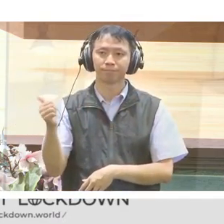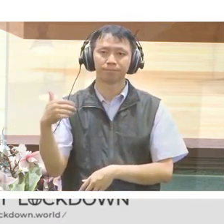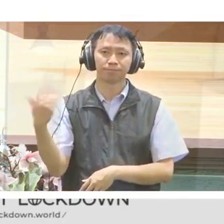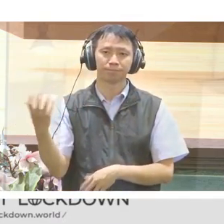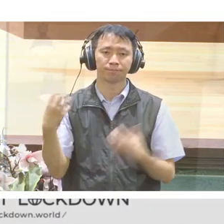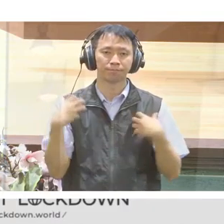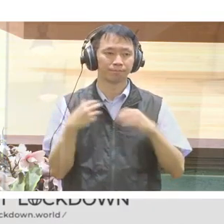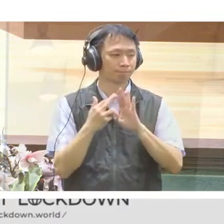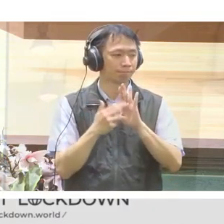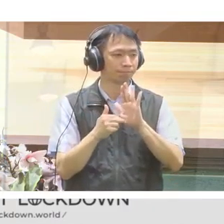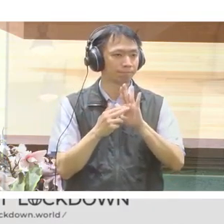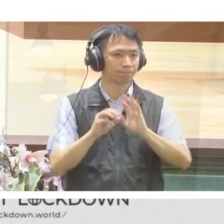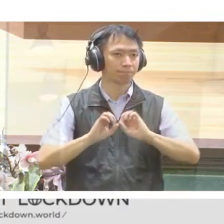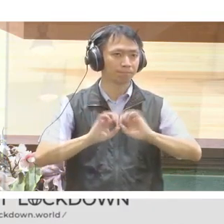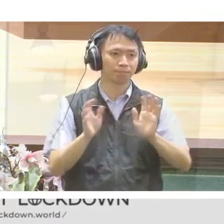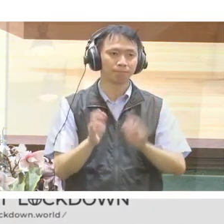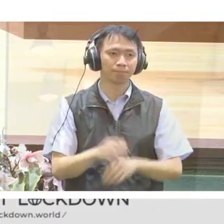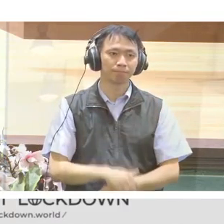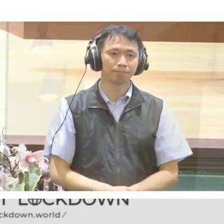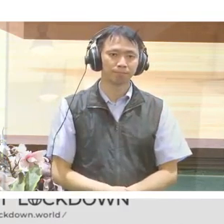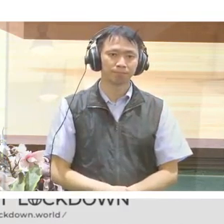questions out to you. Thanks, Mark.